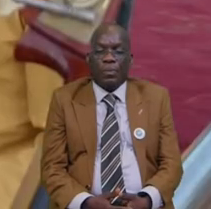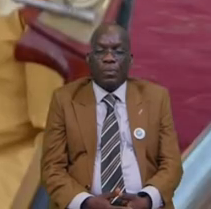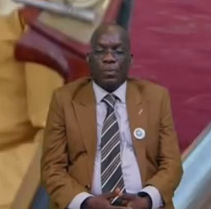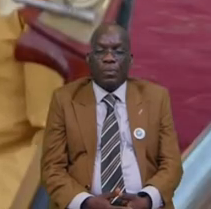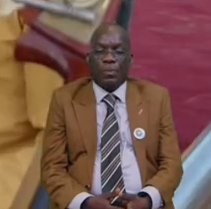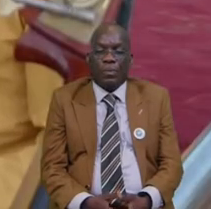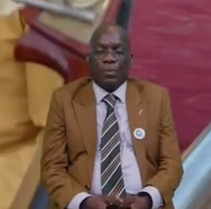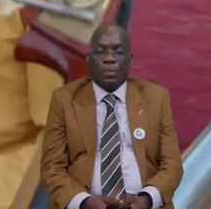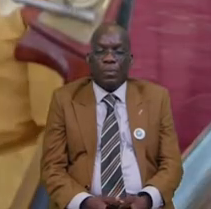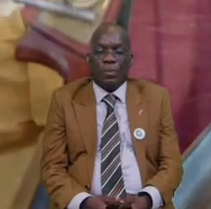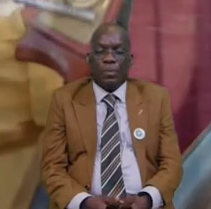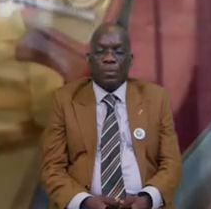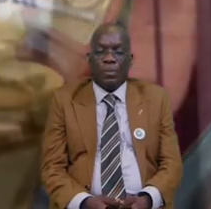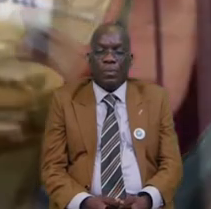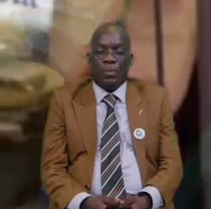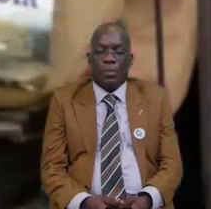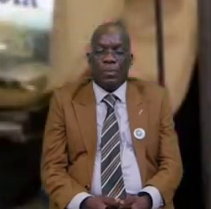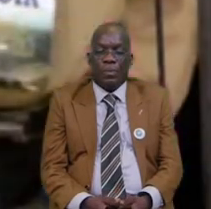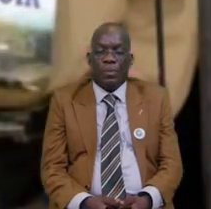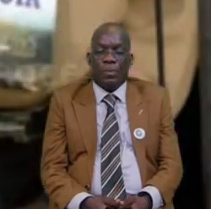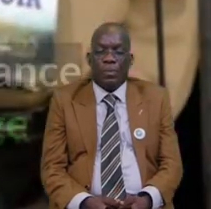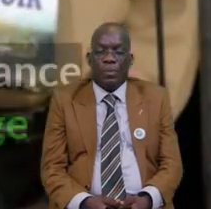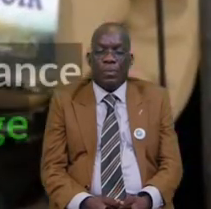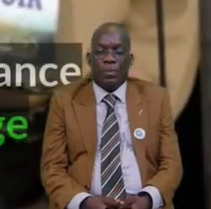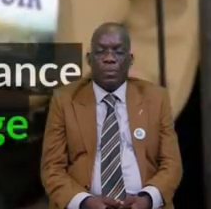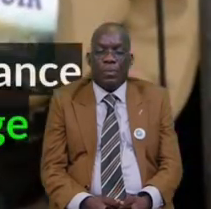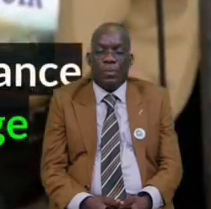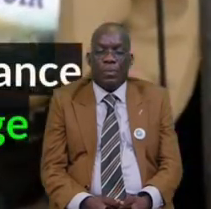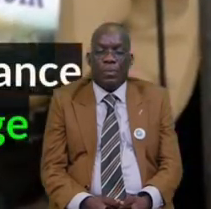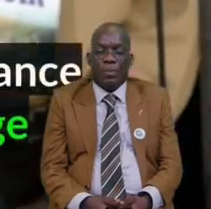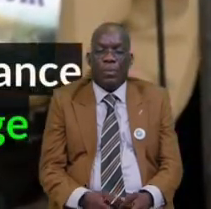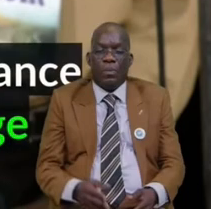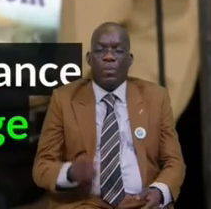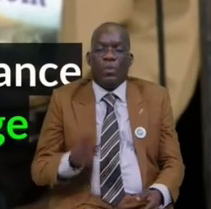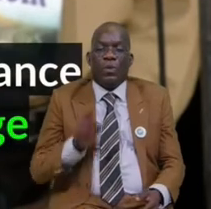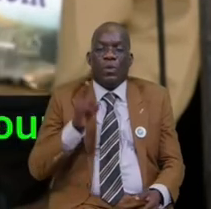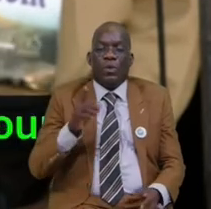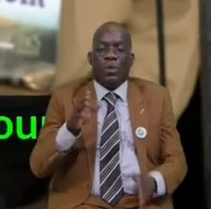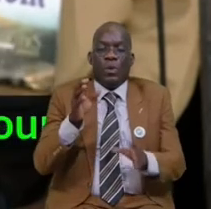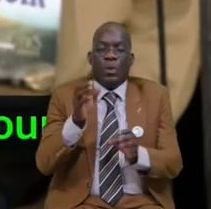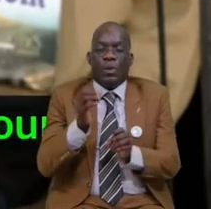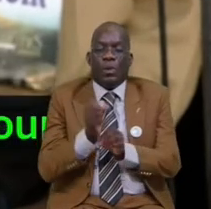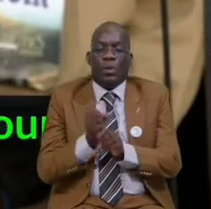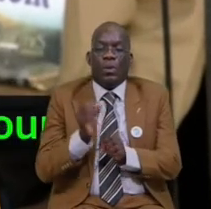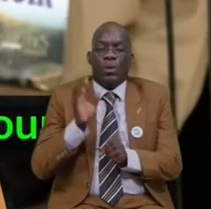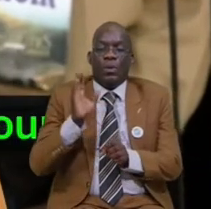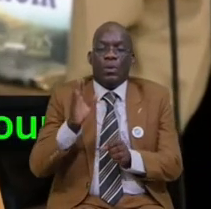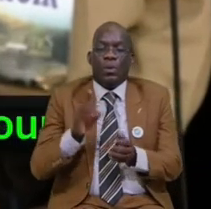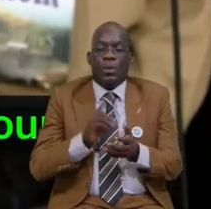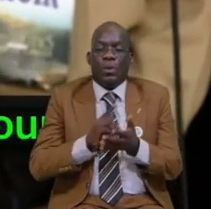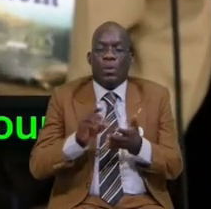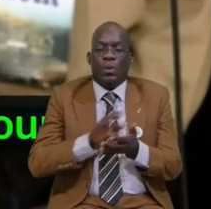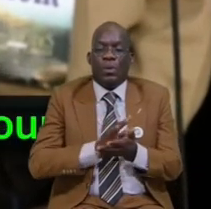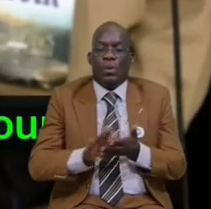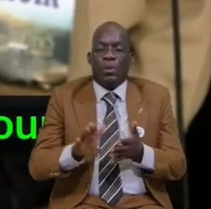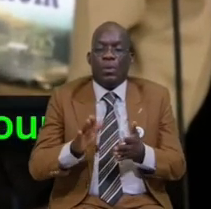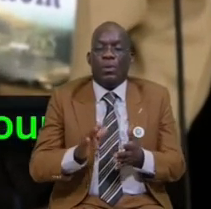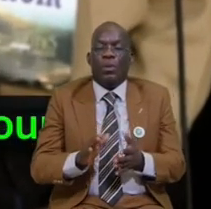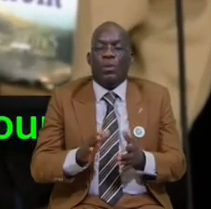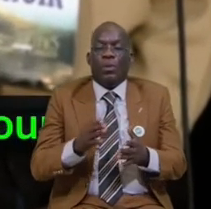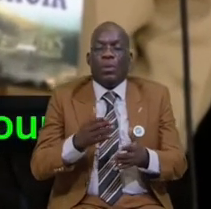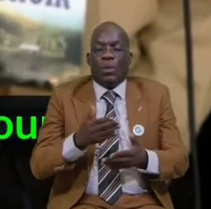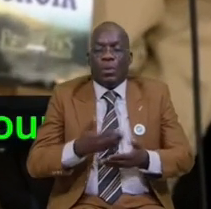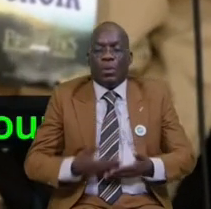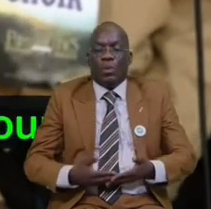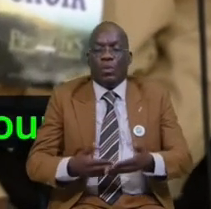wired, his name a binary dance, divinely